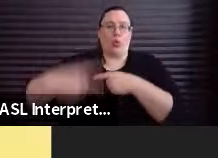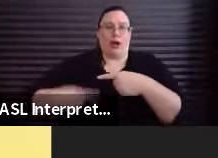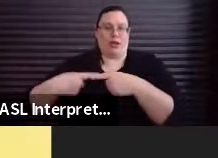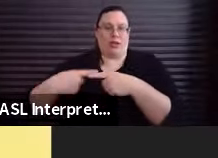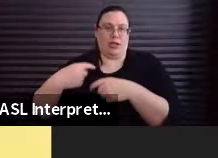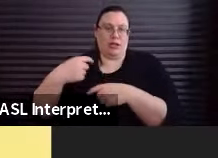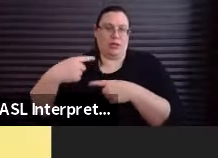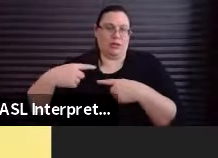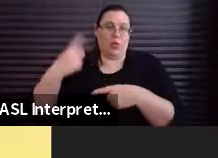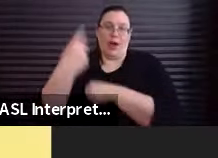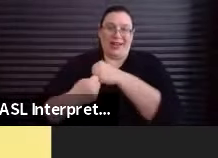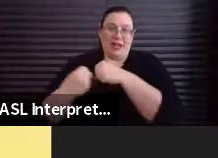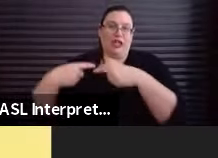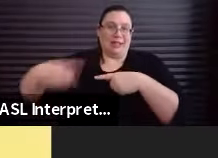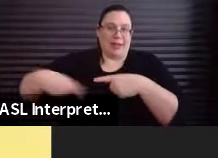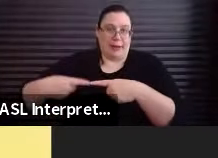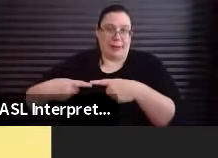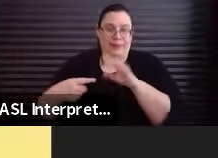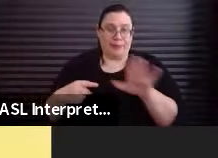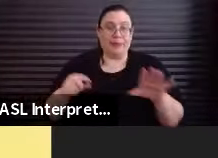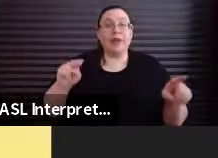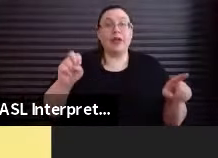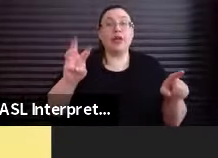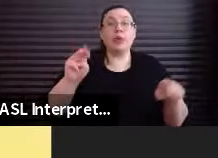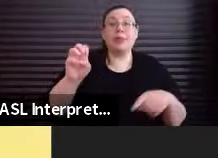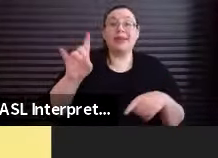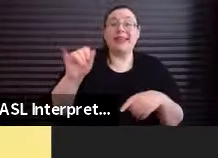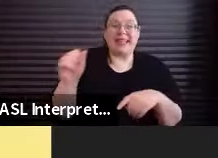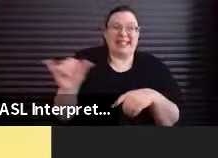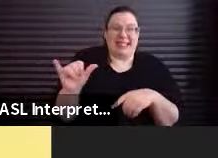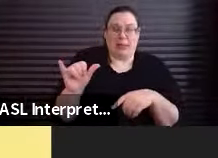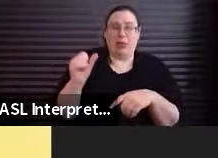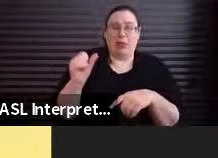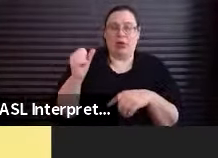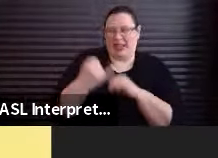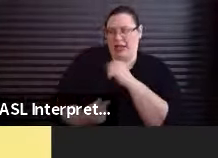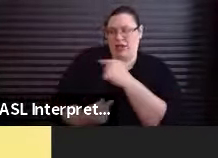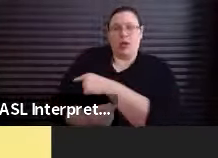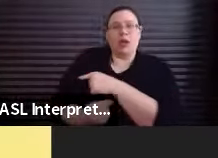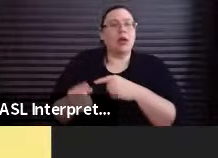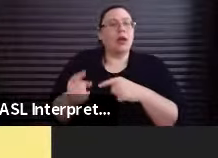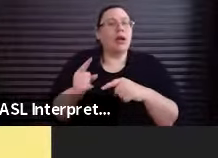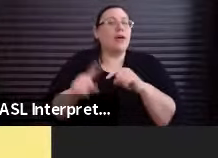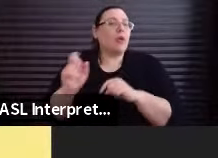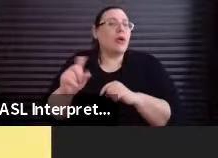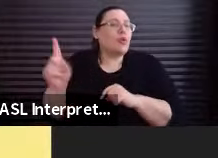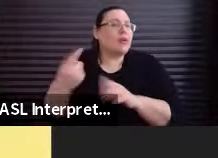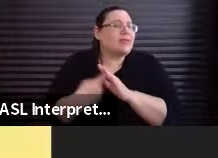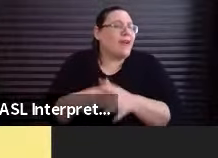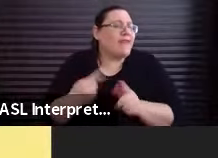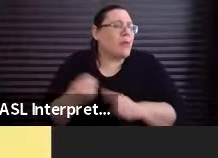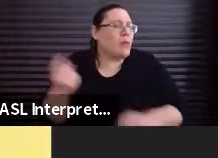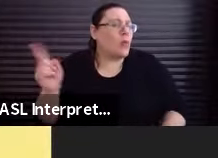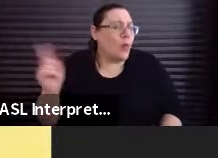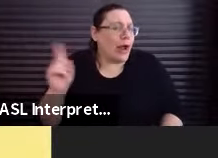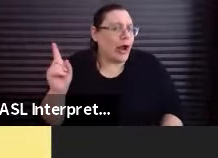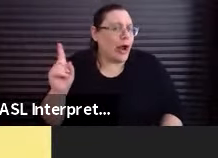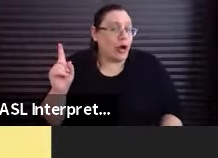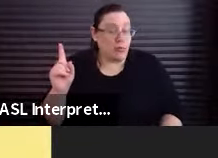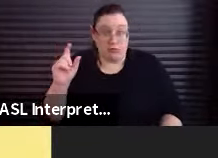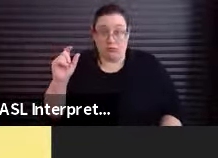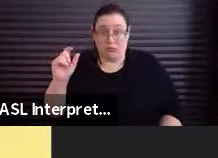media is very similar, except we're looking at where does it originate? Is it originating as an app?